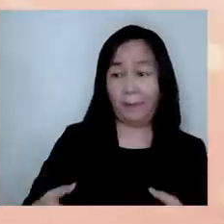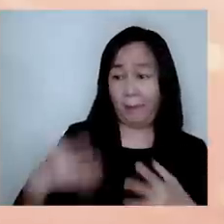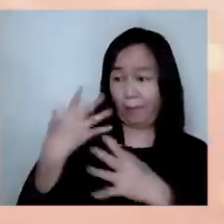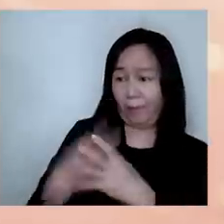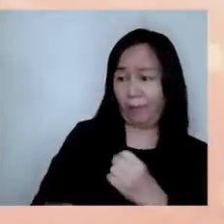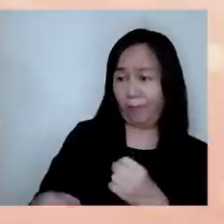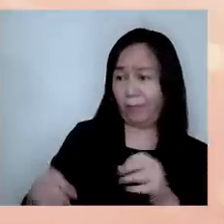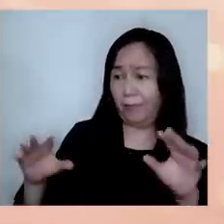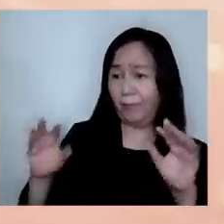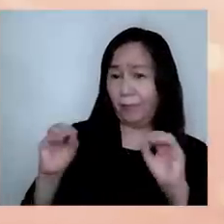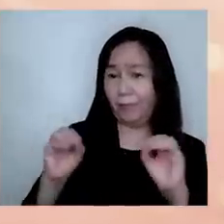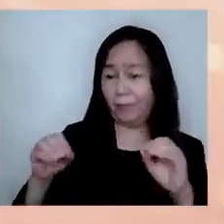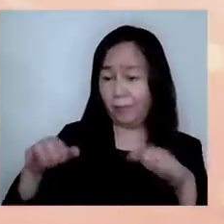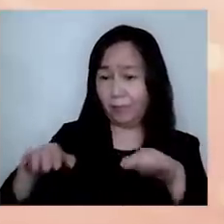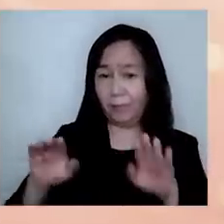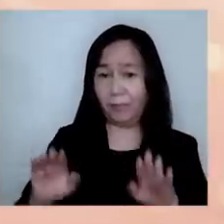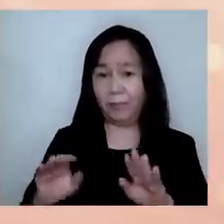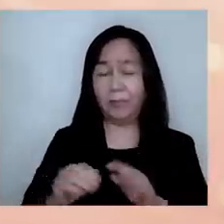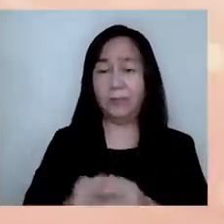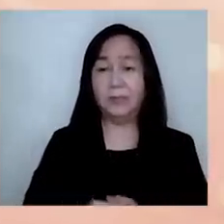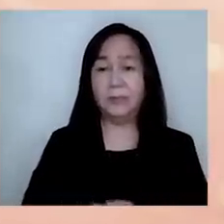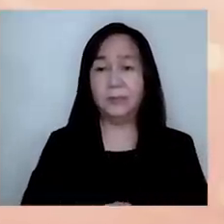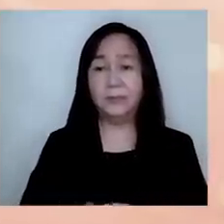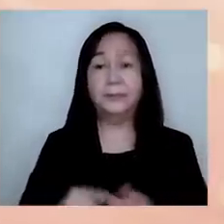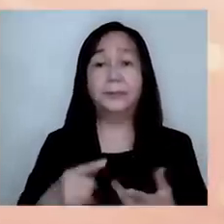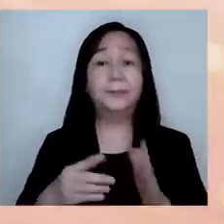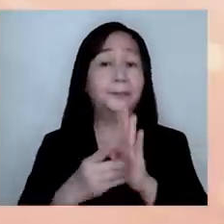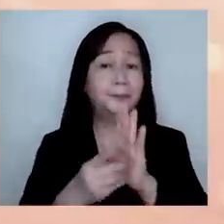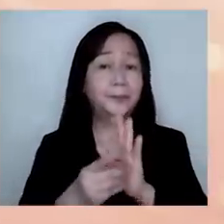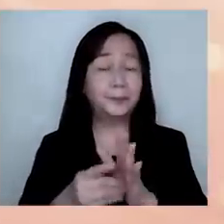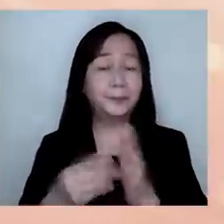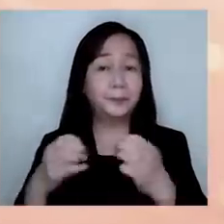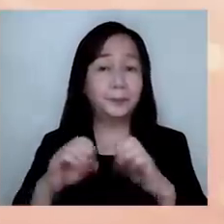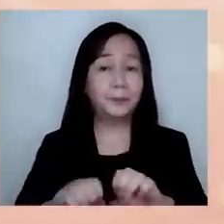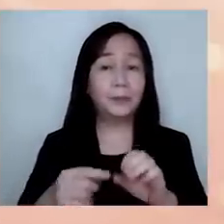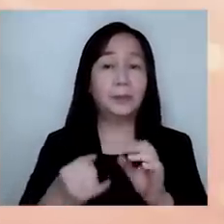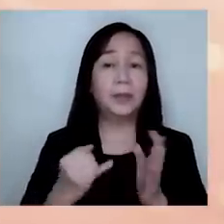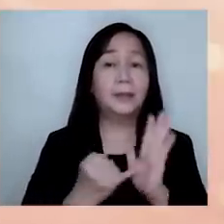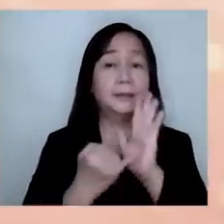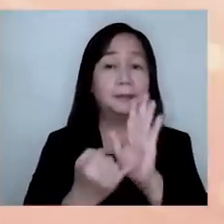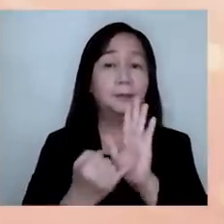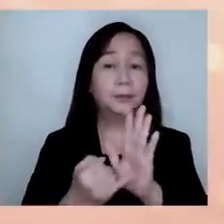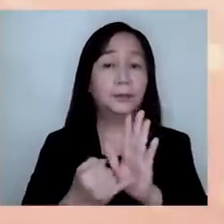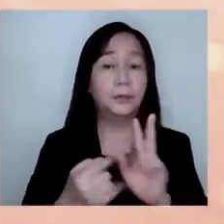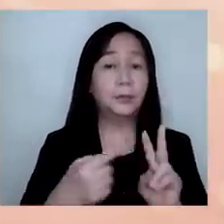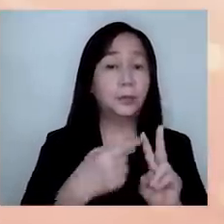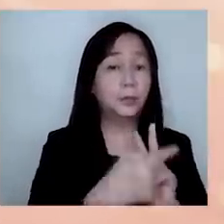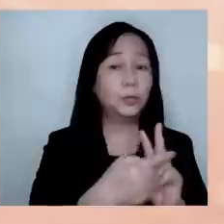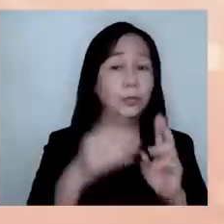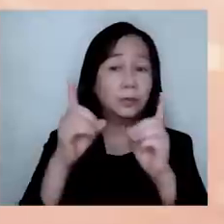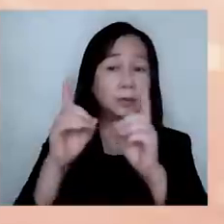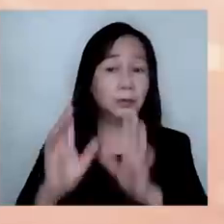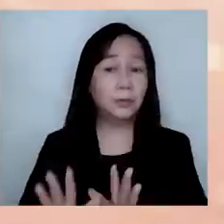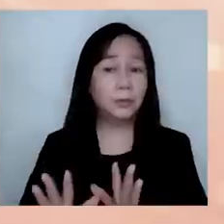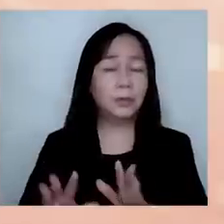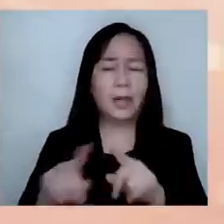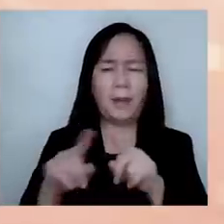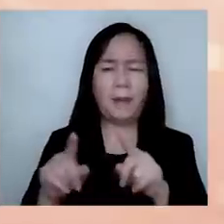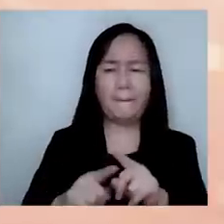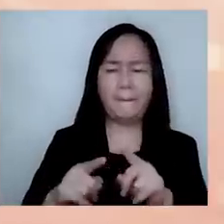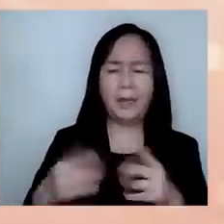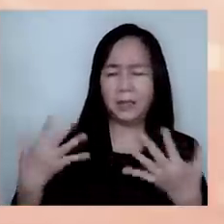from the description of the events we can identify the feelings of the two disciples as a mixture of